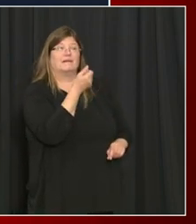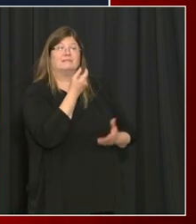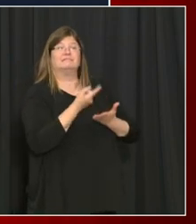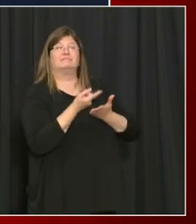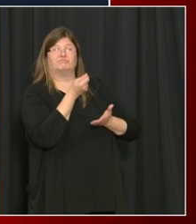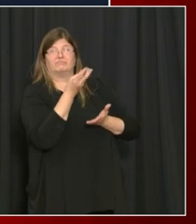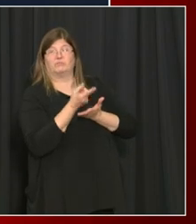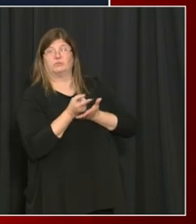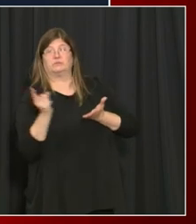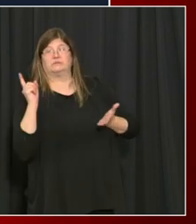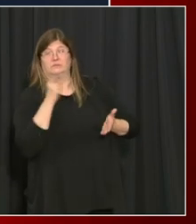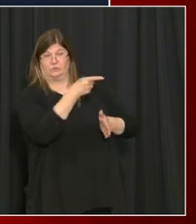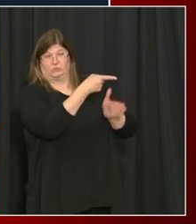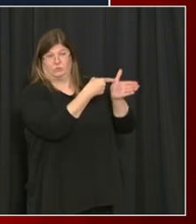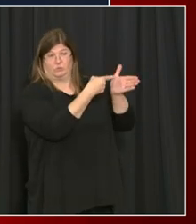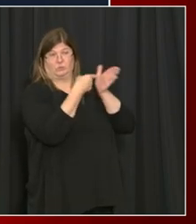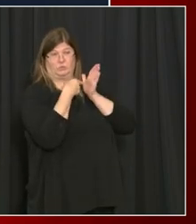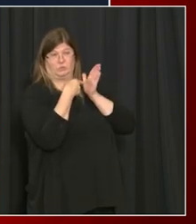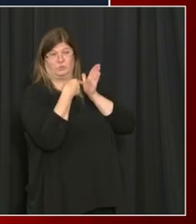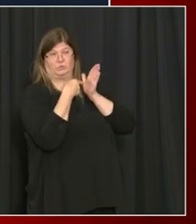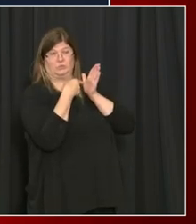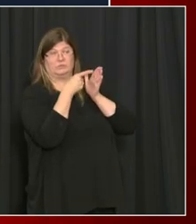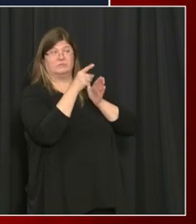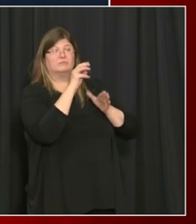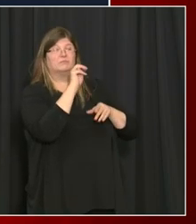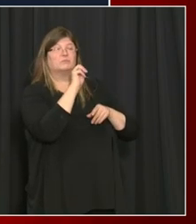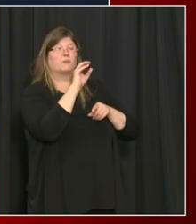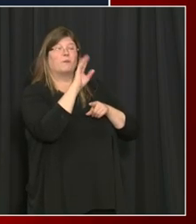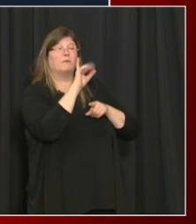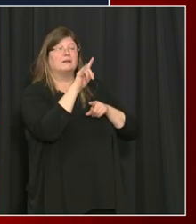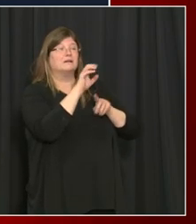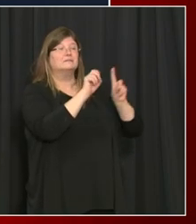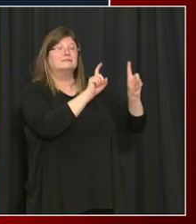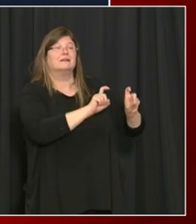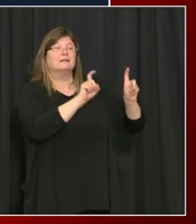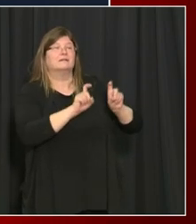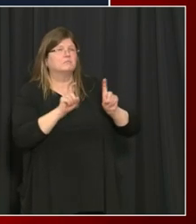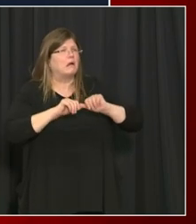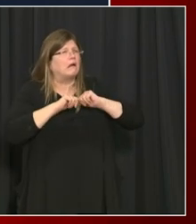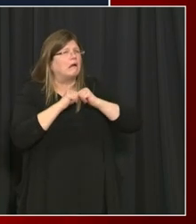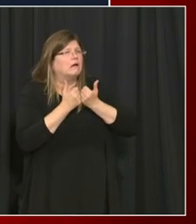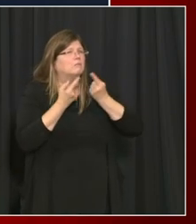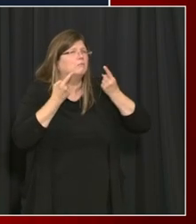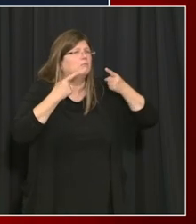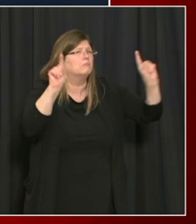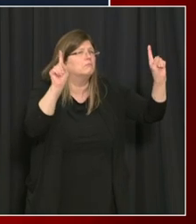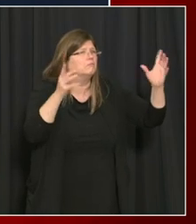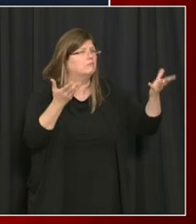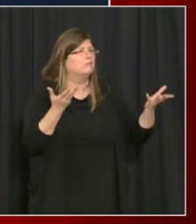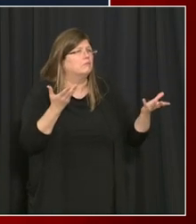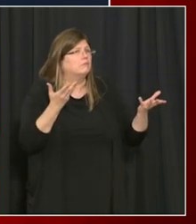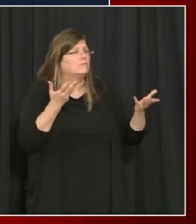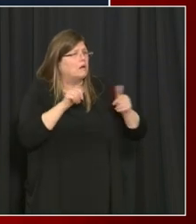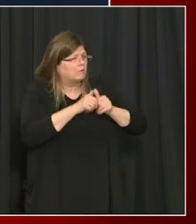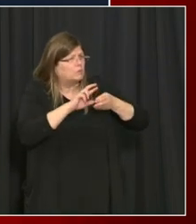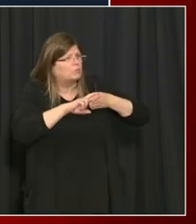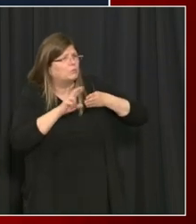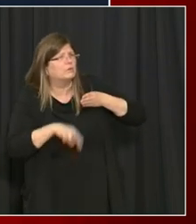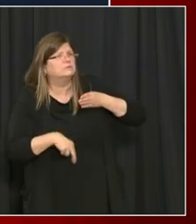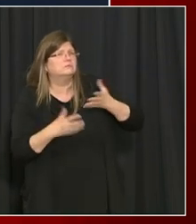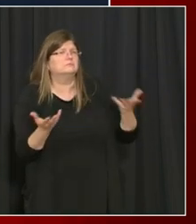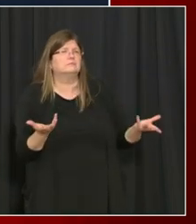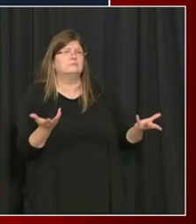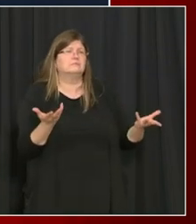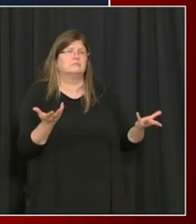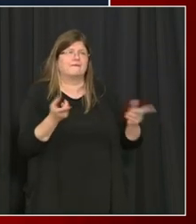mobile testing. Just curious, how has it gone? How many people have you tested? What's the results? So the